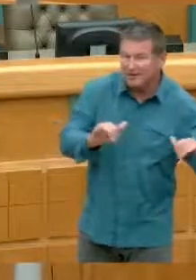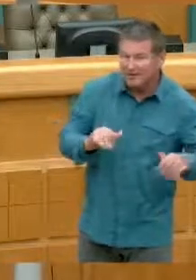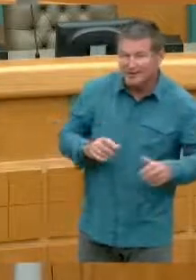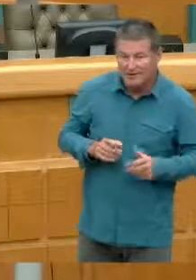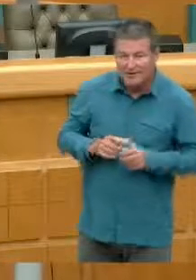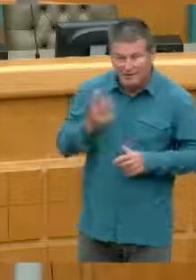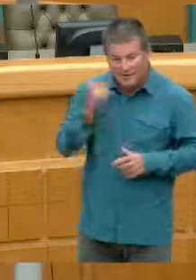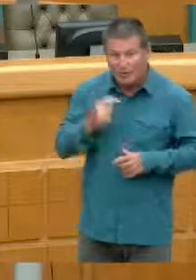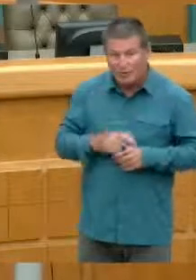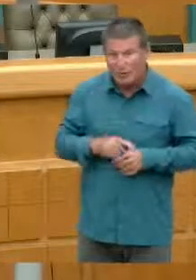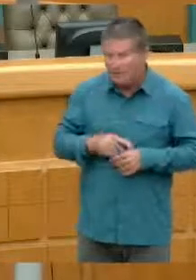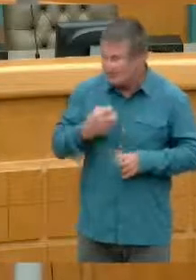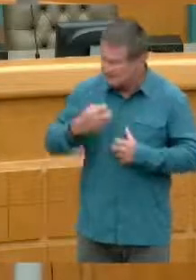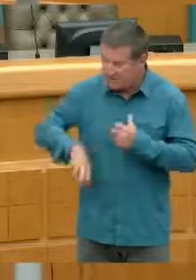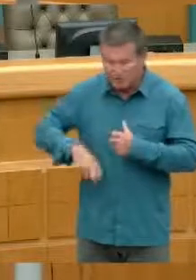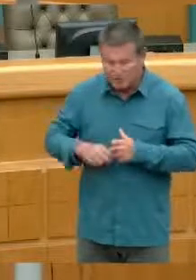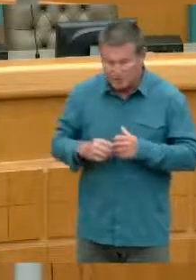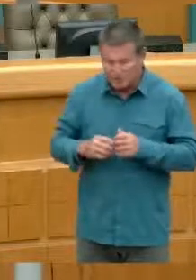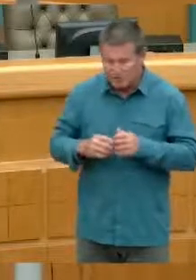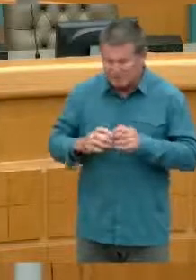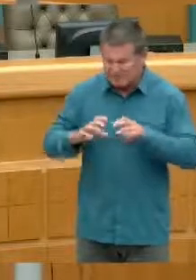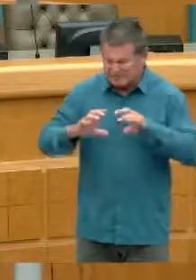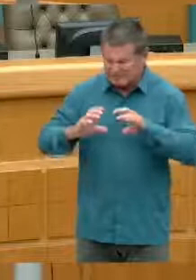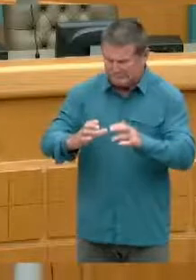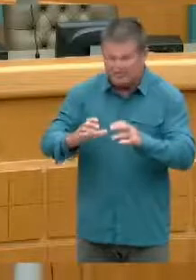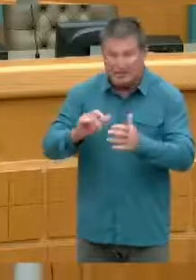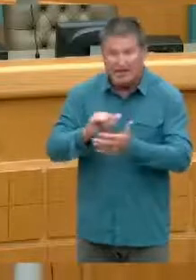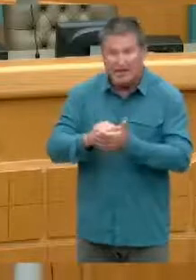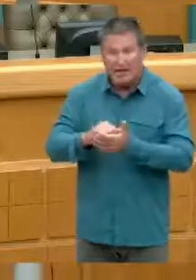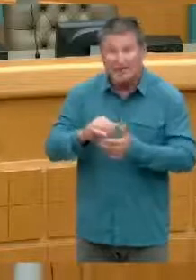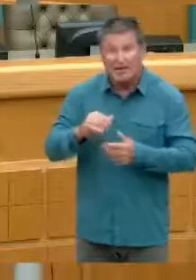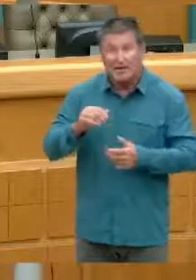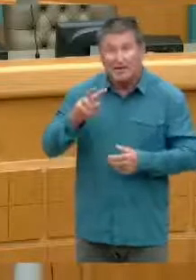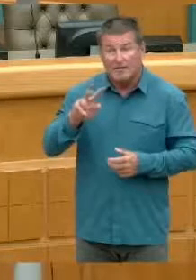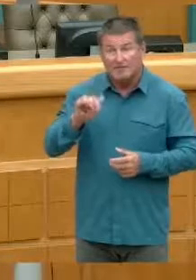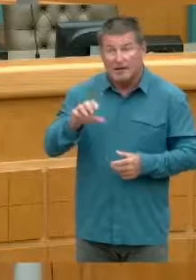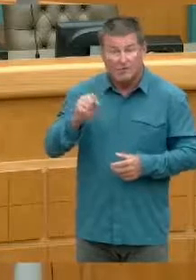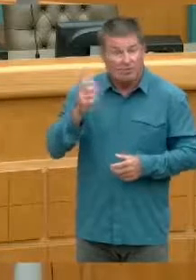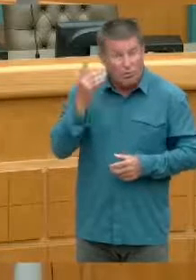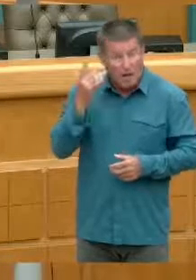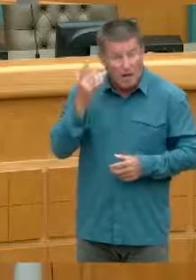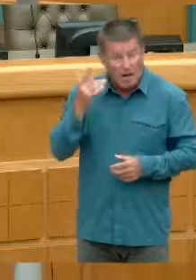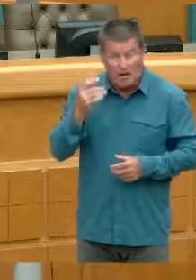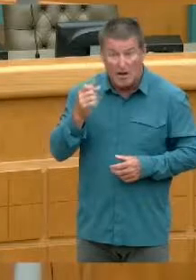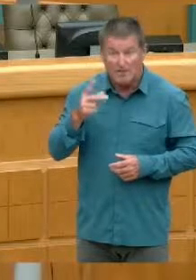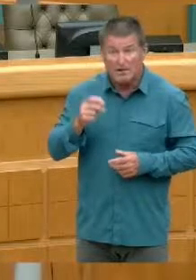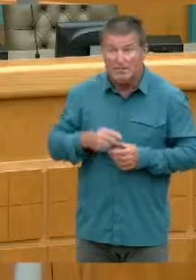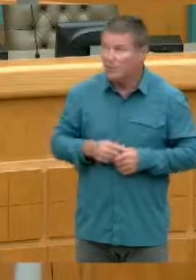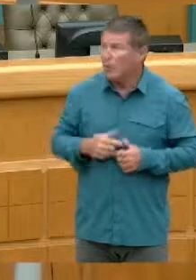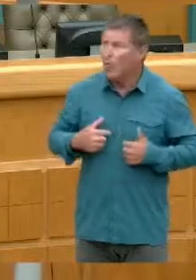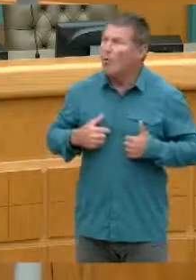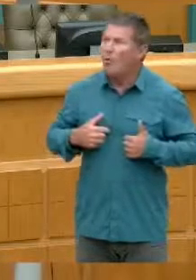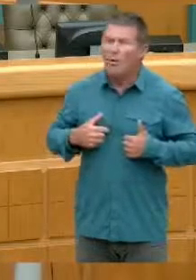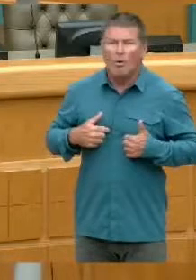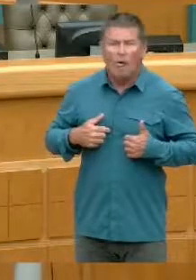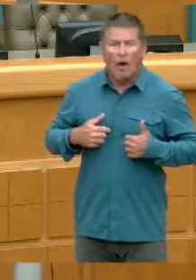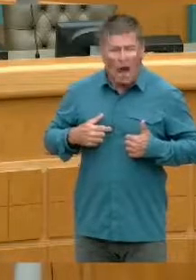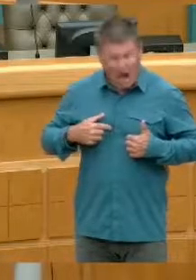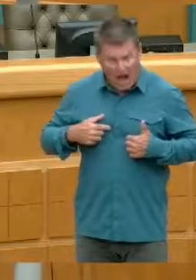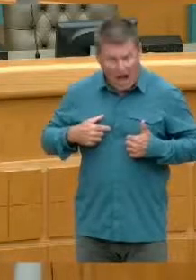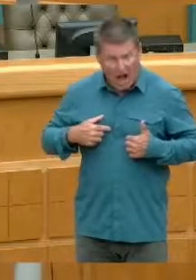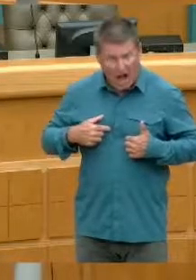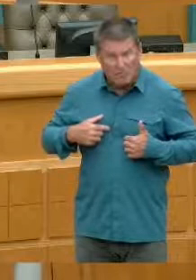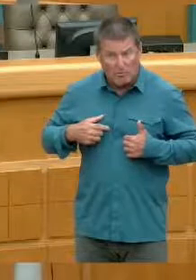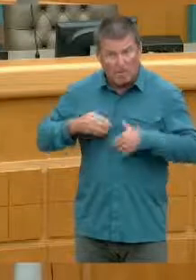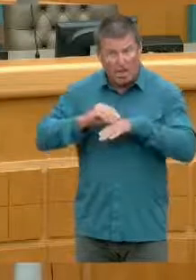to contain COVID-19 is that there's so many people out there that are contagious that don't know that they're contagious.